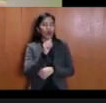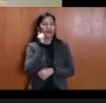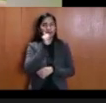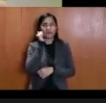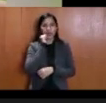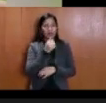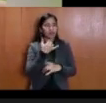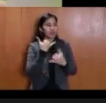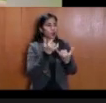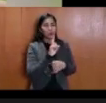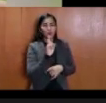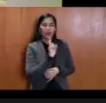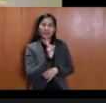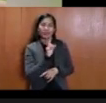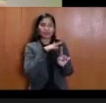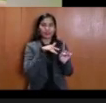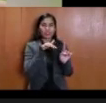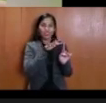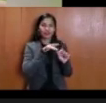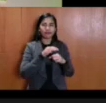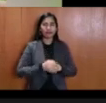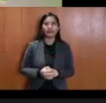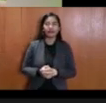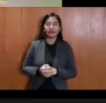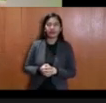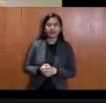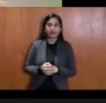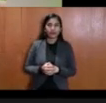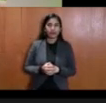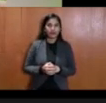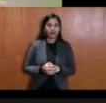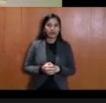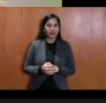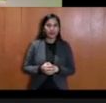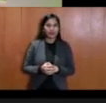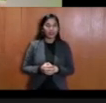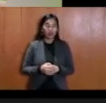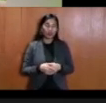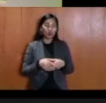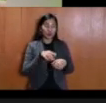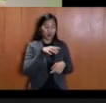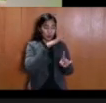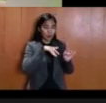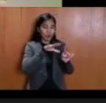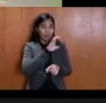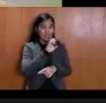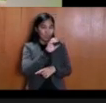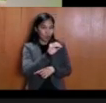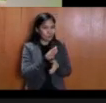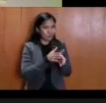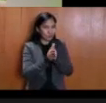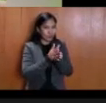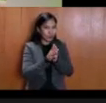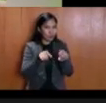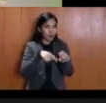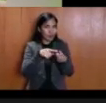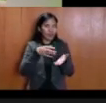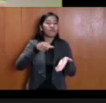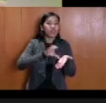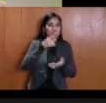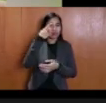you're getting from them? Do they sound gung-ho about investing in clean energy, the